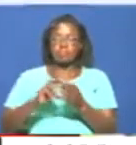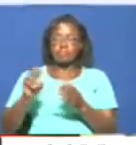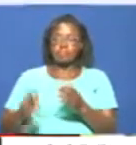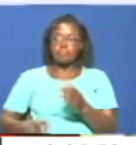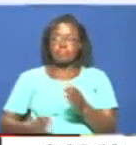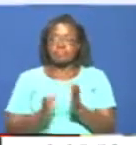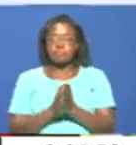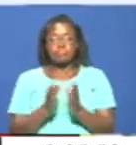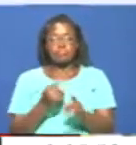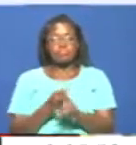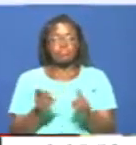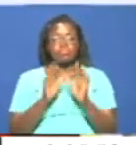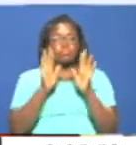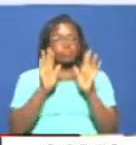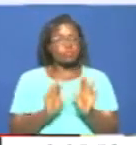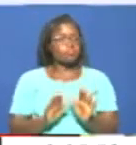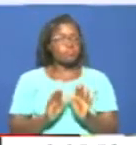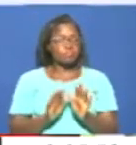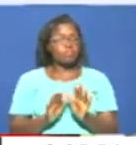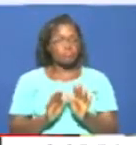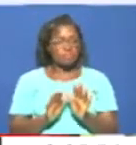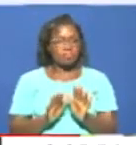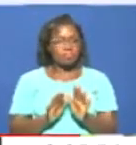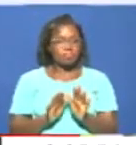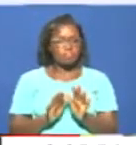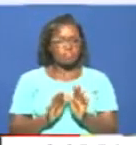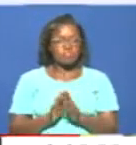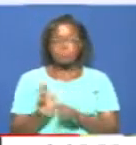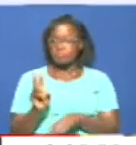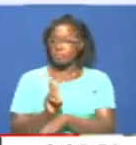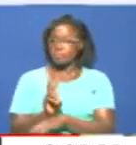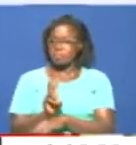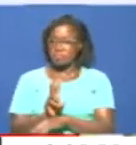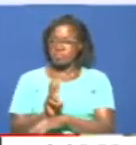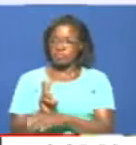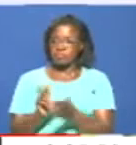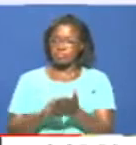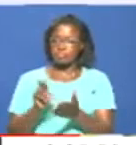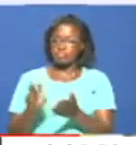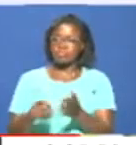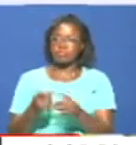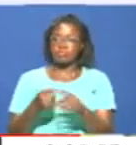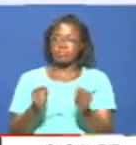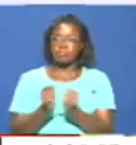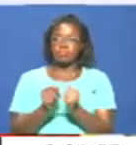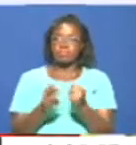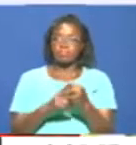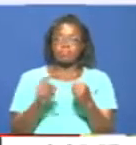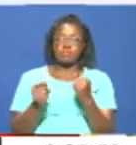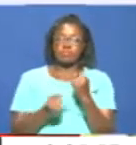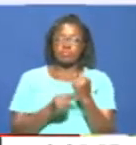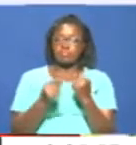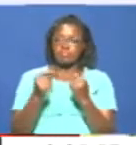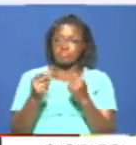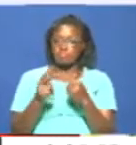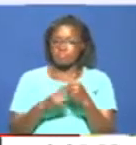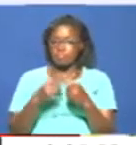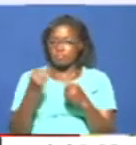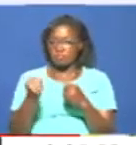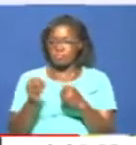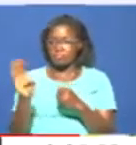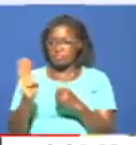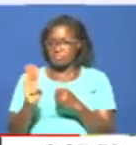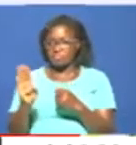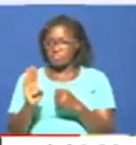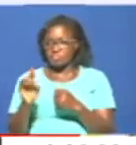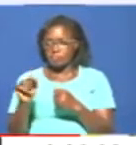However, it is important to note that the value dropped from 17.75 billion to